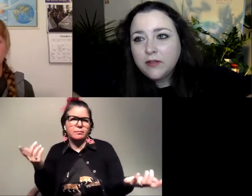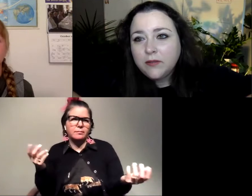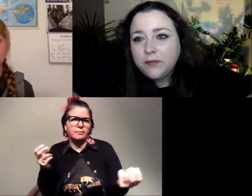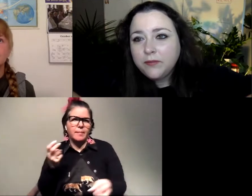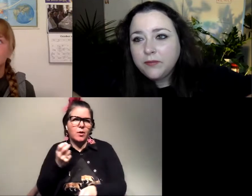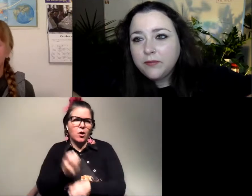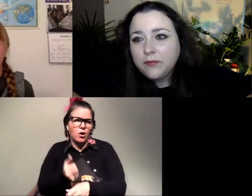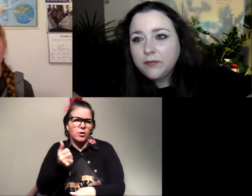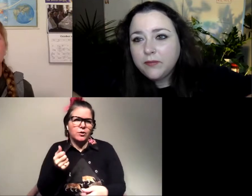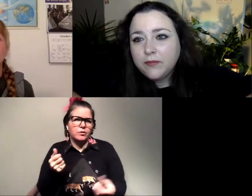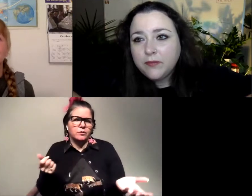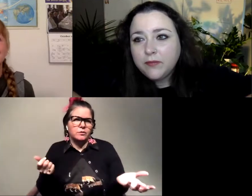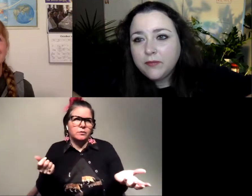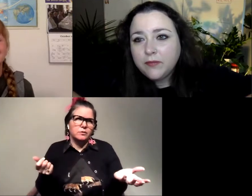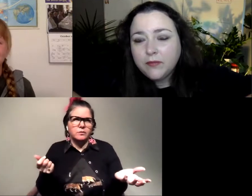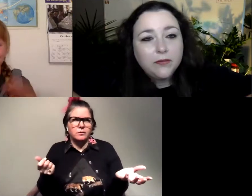to,